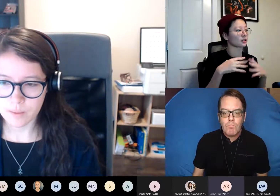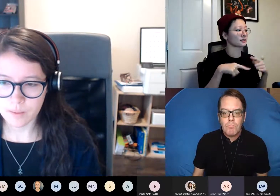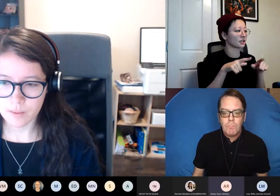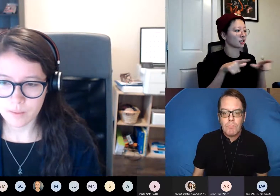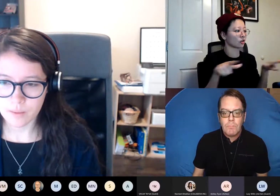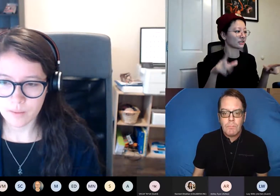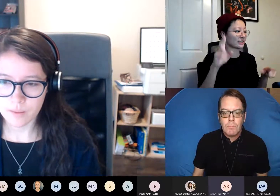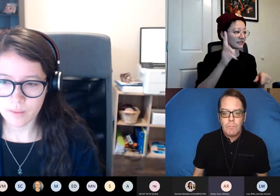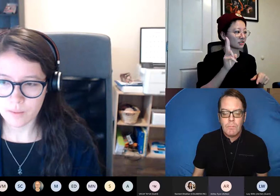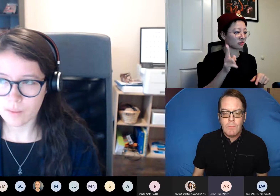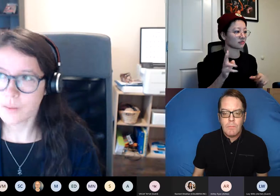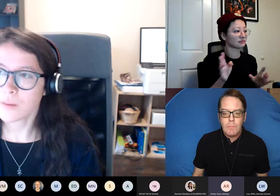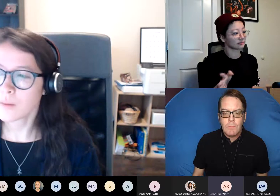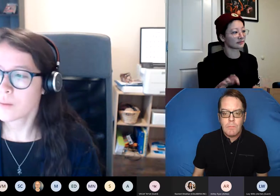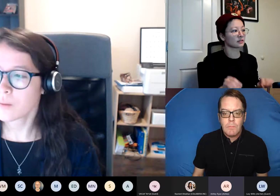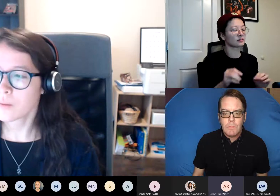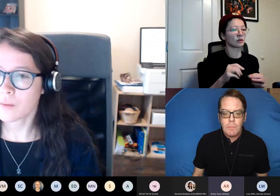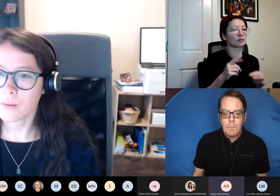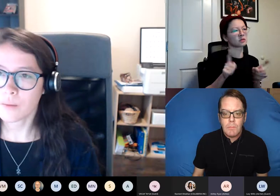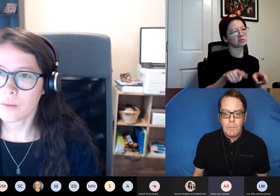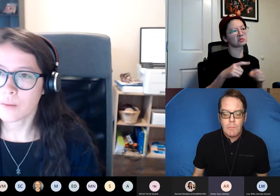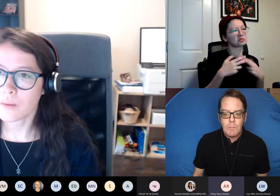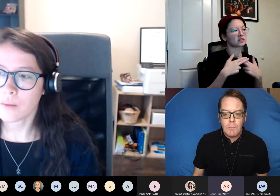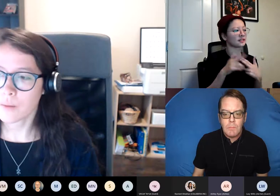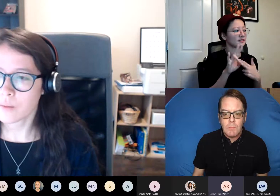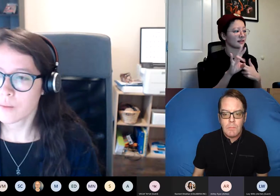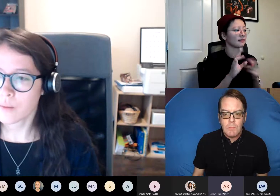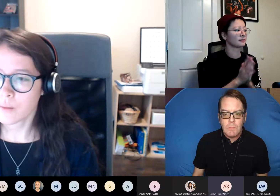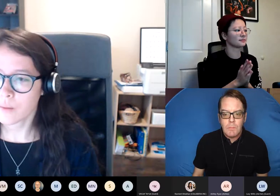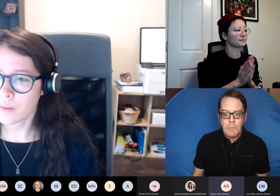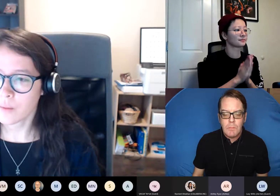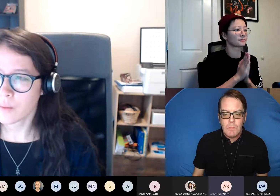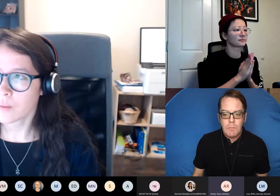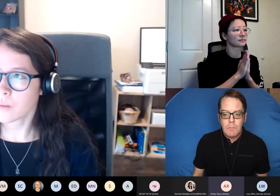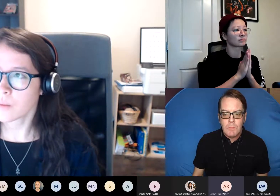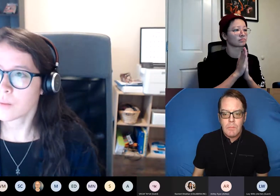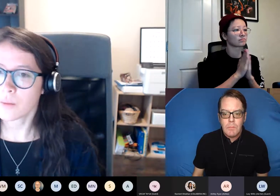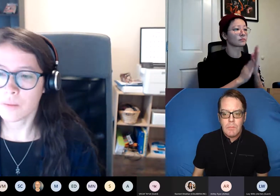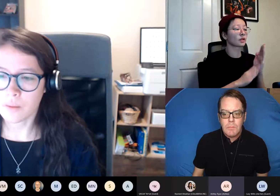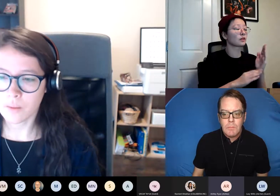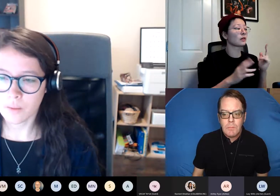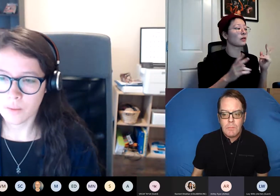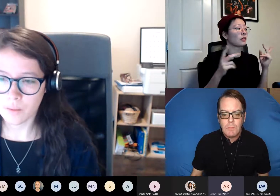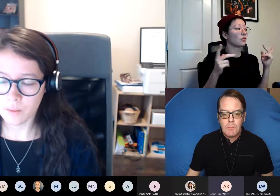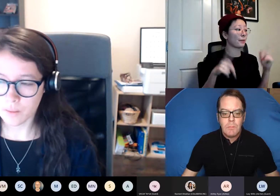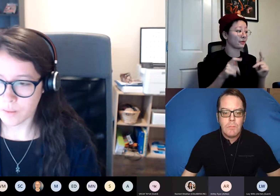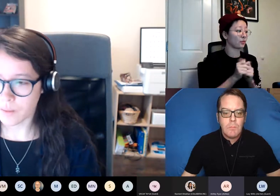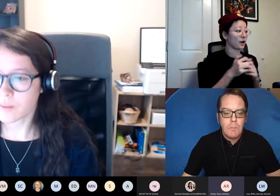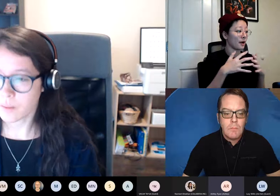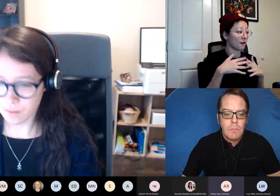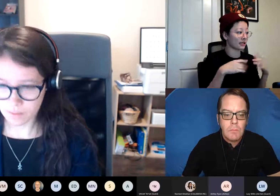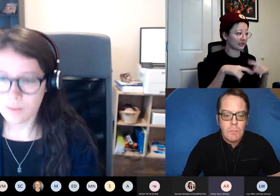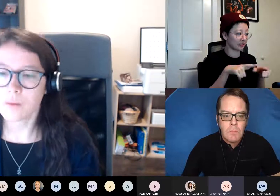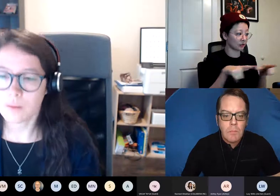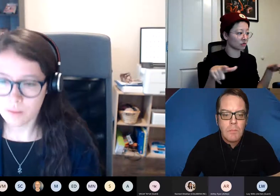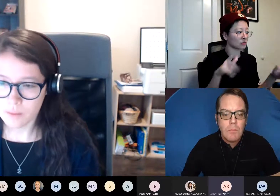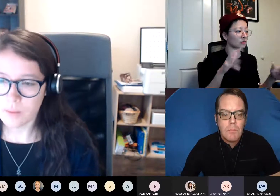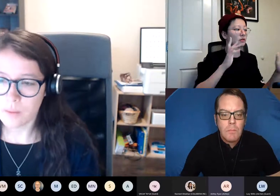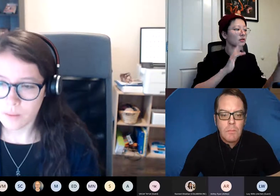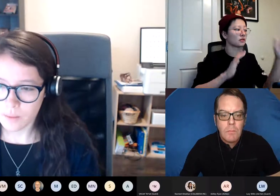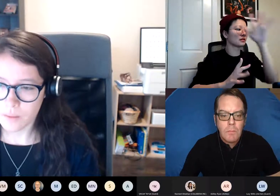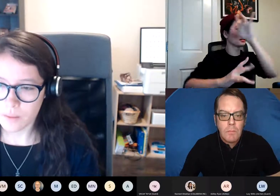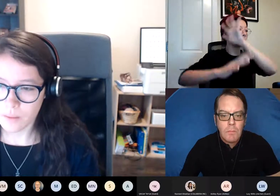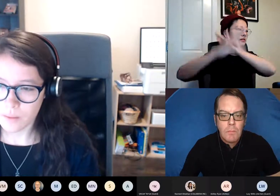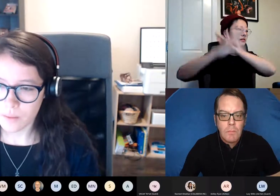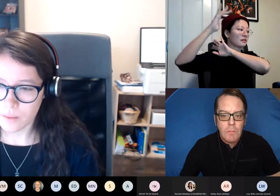So I want to explain a little bit about American Sign Language and the history behind it. If you wouldn't mind moving to slide 7, please.